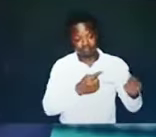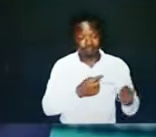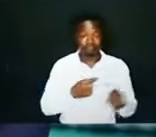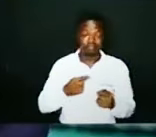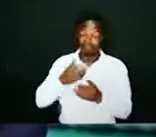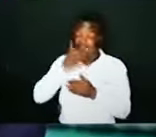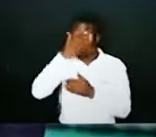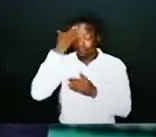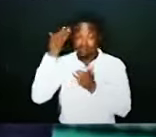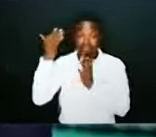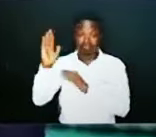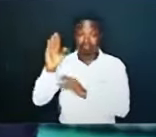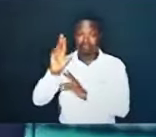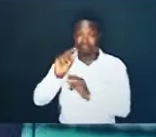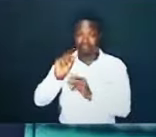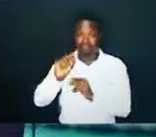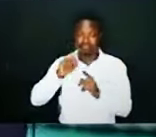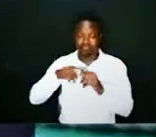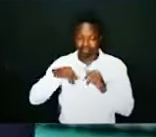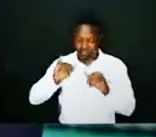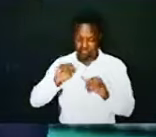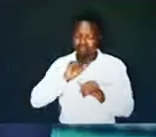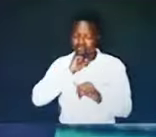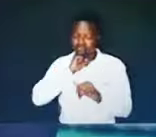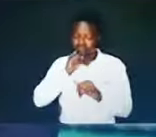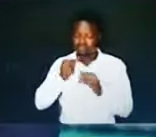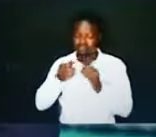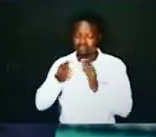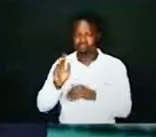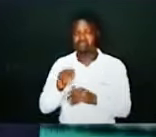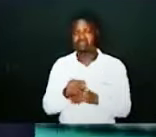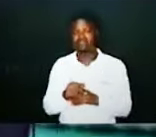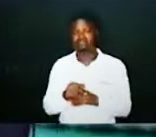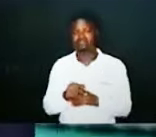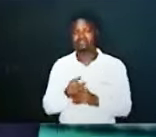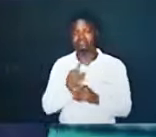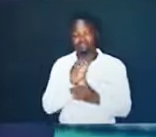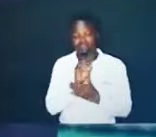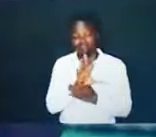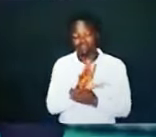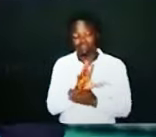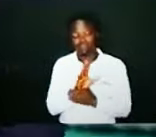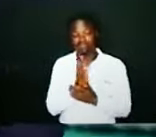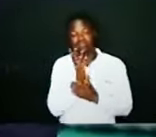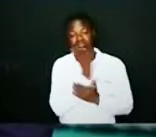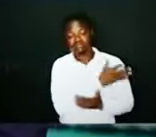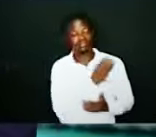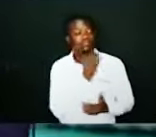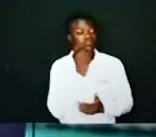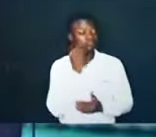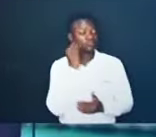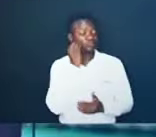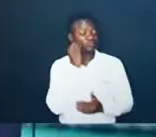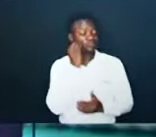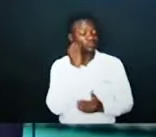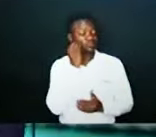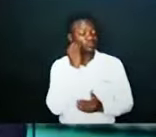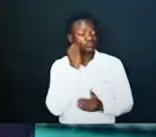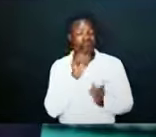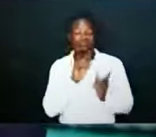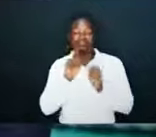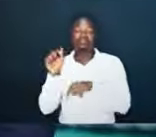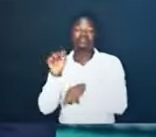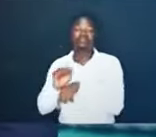wo nyami sumu pinti. Don't leave your light in the house. Take it to the workplace. Ne nyau kani anu ofie fa ko adwuma mu ho. No, take it to